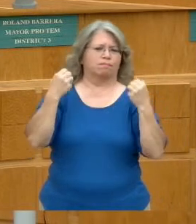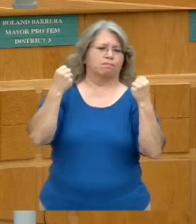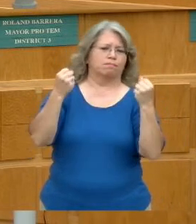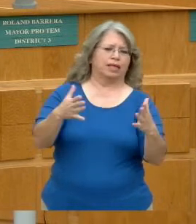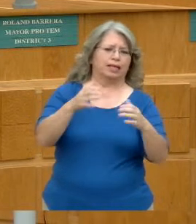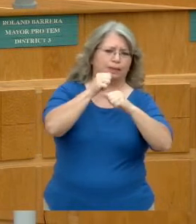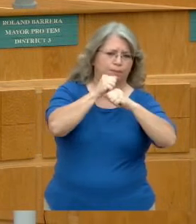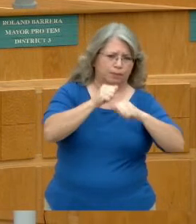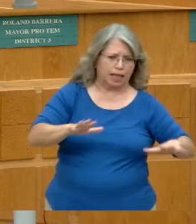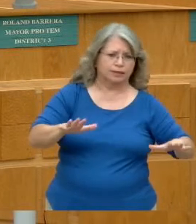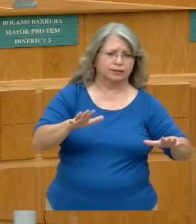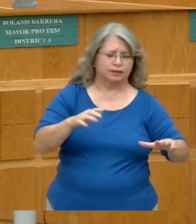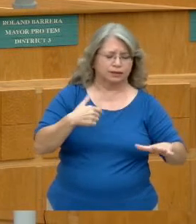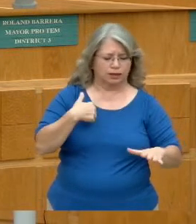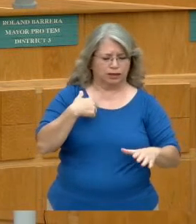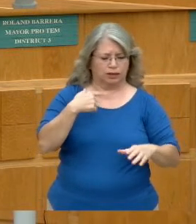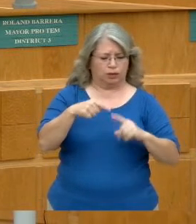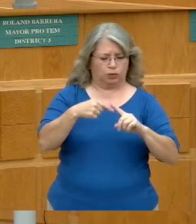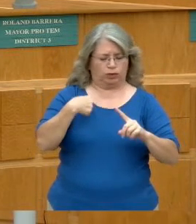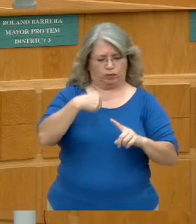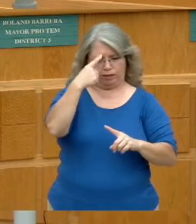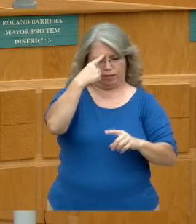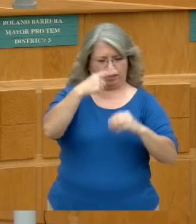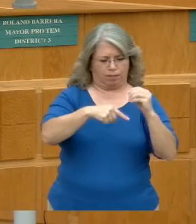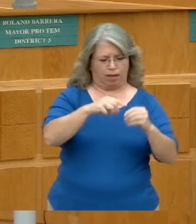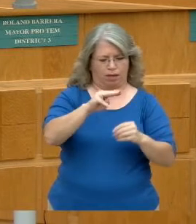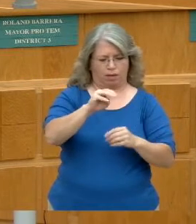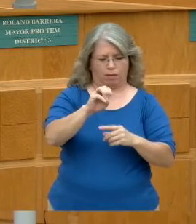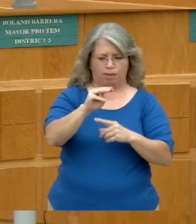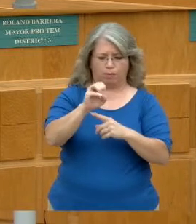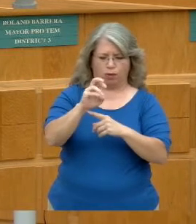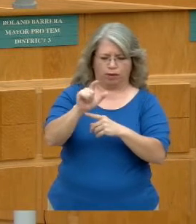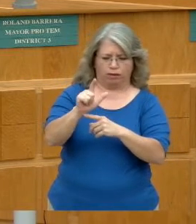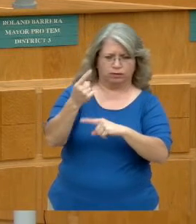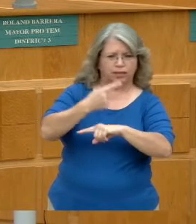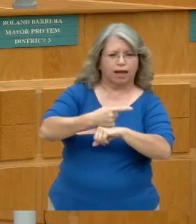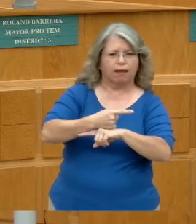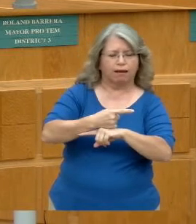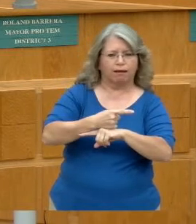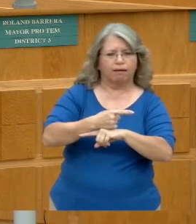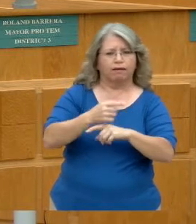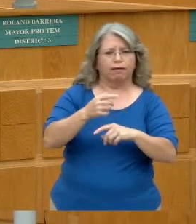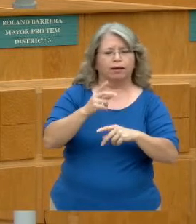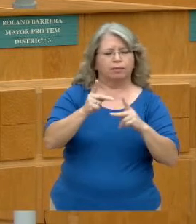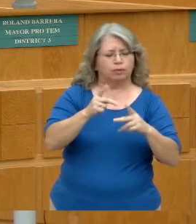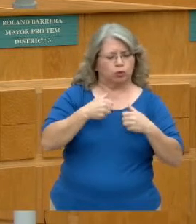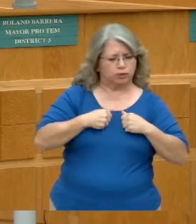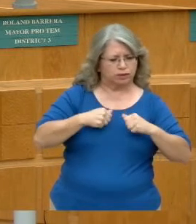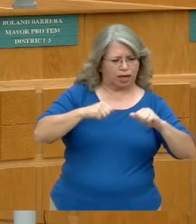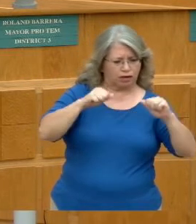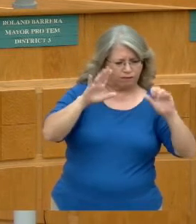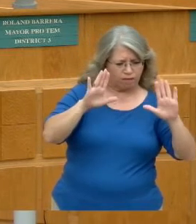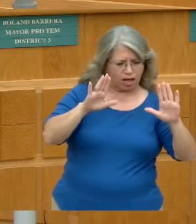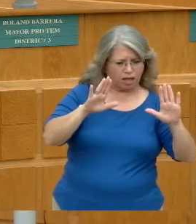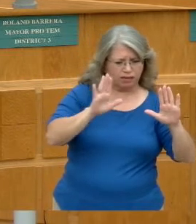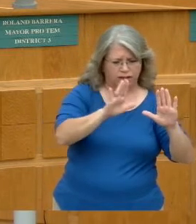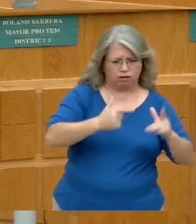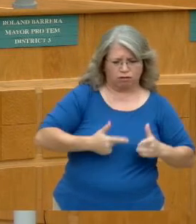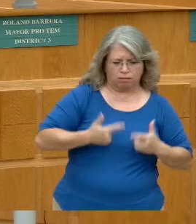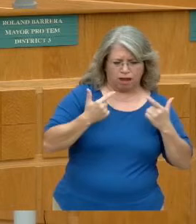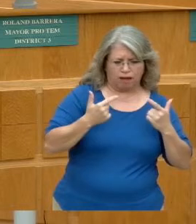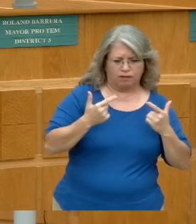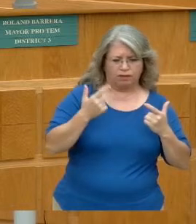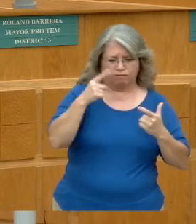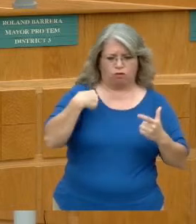and the sacrifice that our fellow citizens gave so that we could have the country we have and have the blessings